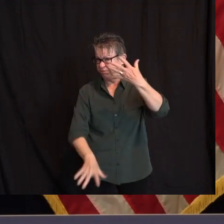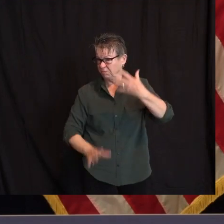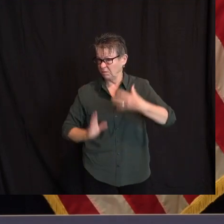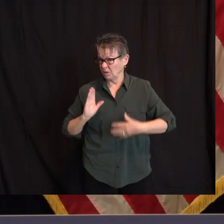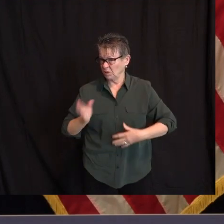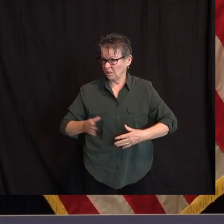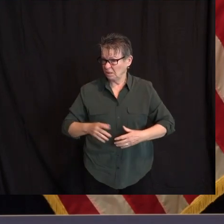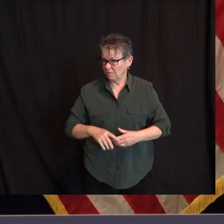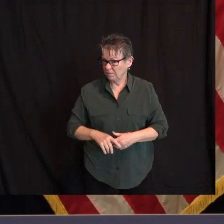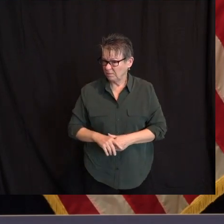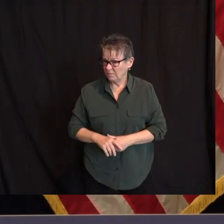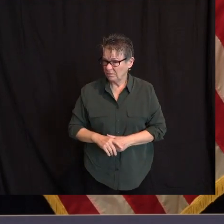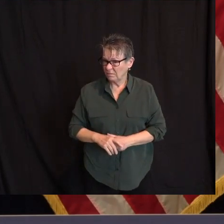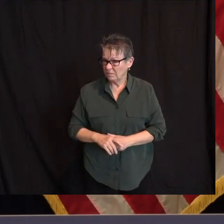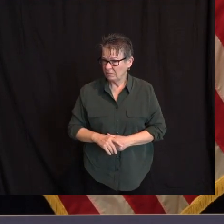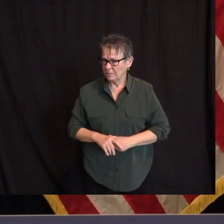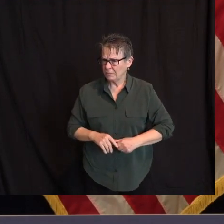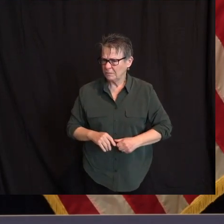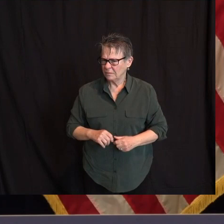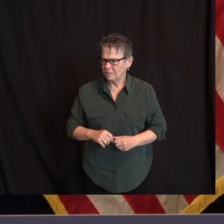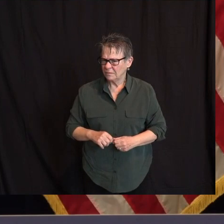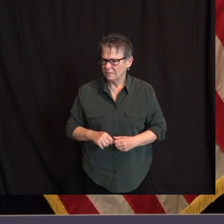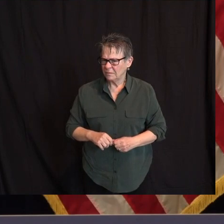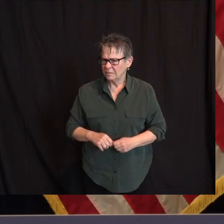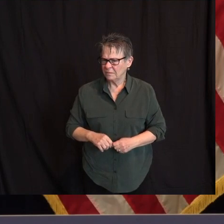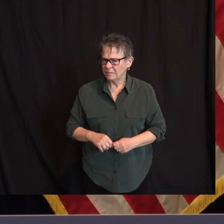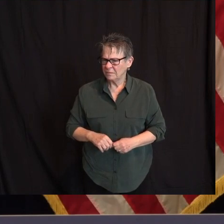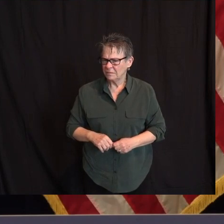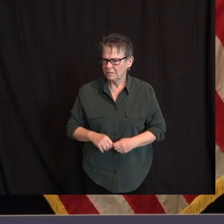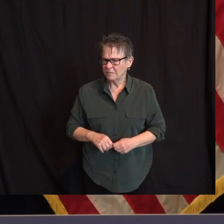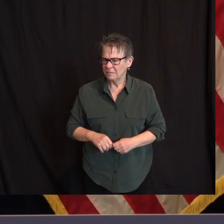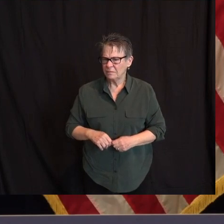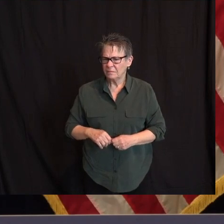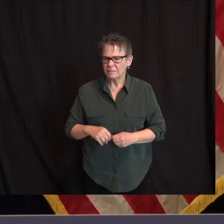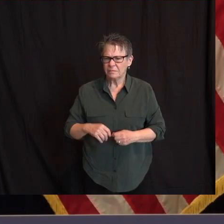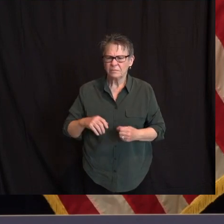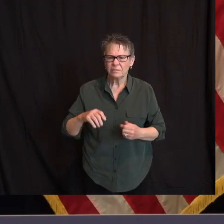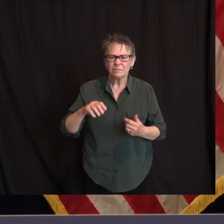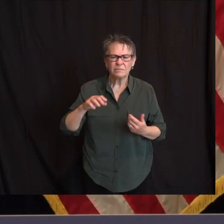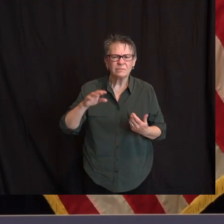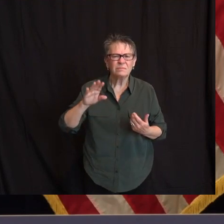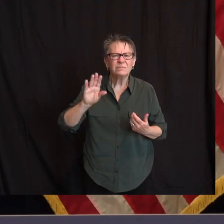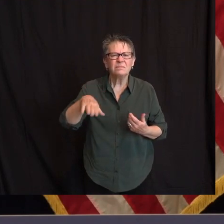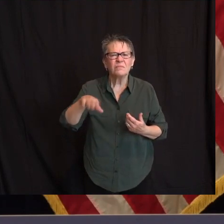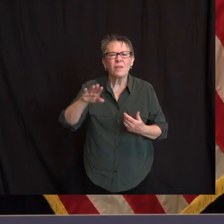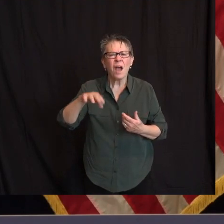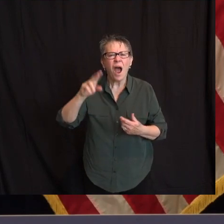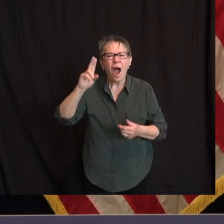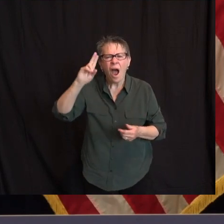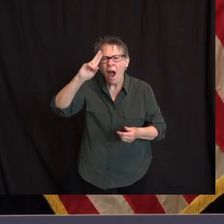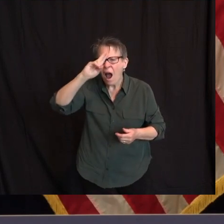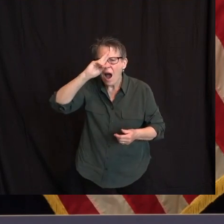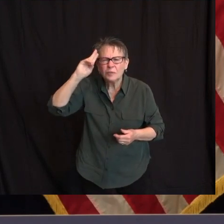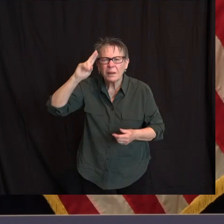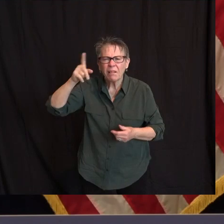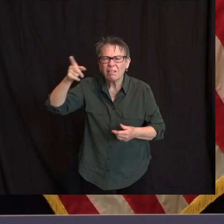COVID patients will they take in, and where will they be coming from? And can you provide us with any information on the timeline of this